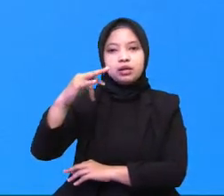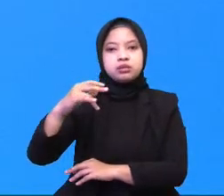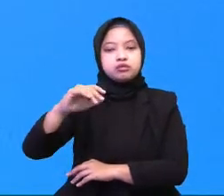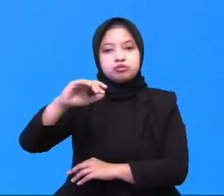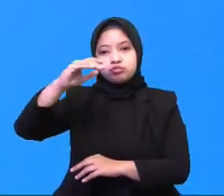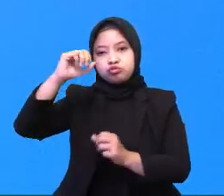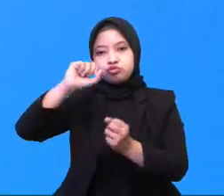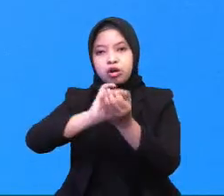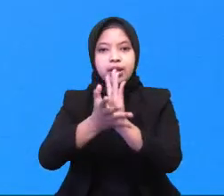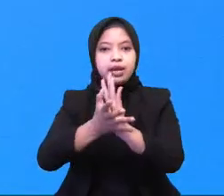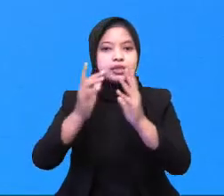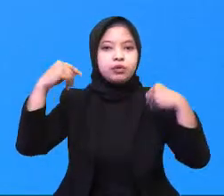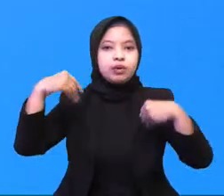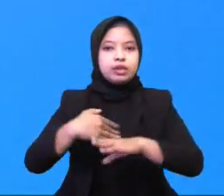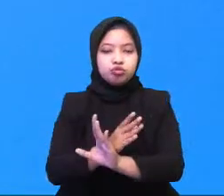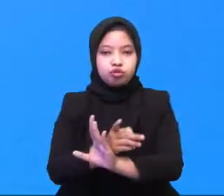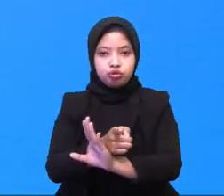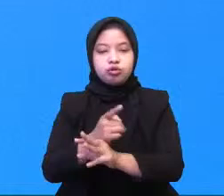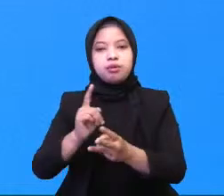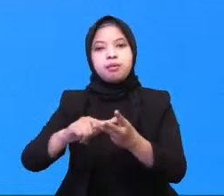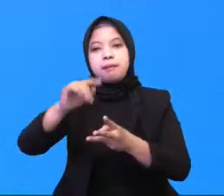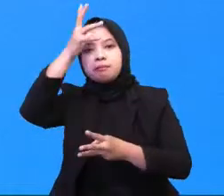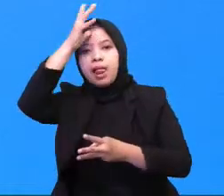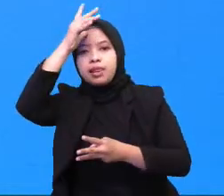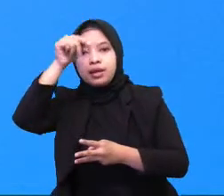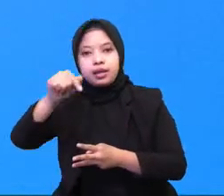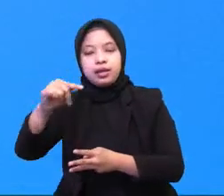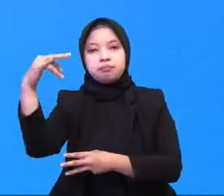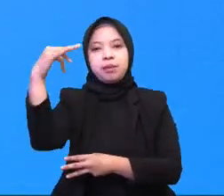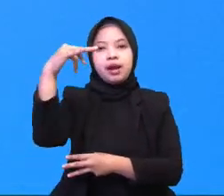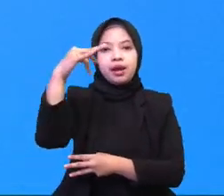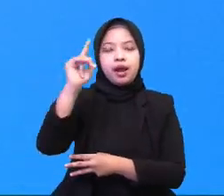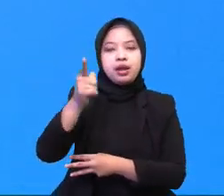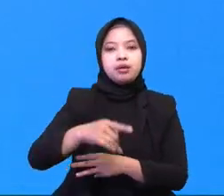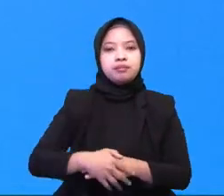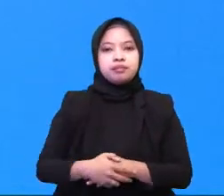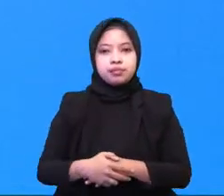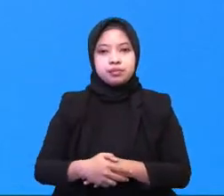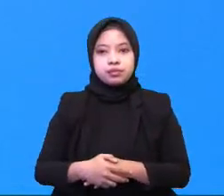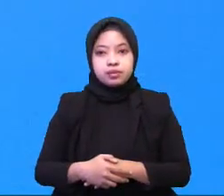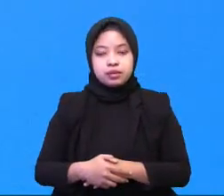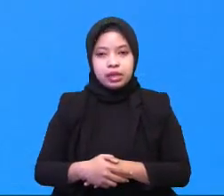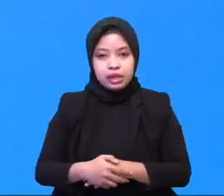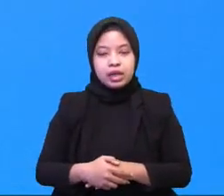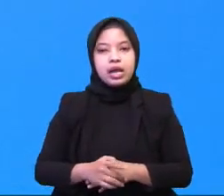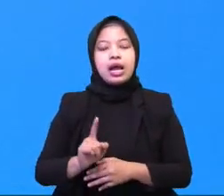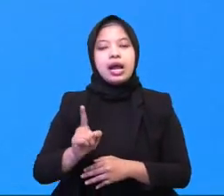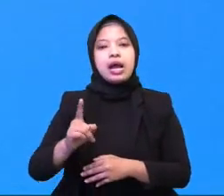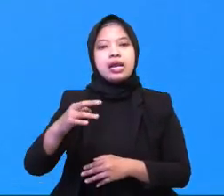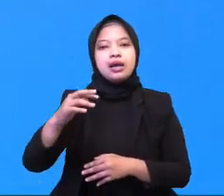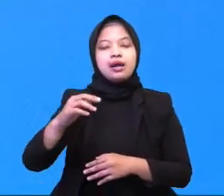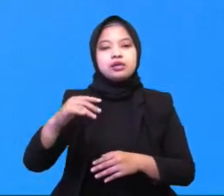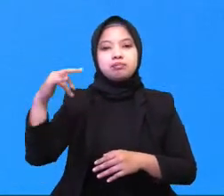Juanda, East Java, Ngurah Rai, Bali, Hang Nadim and Raja Haji